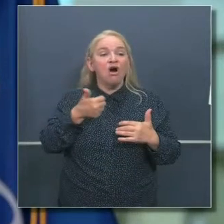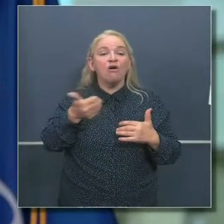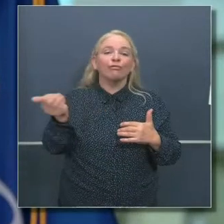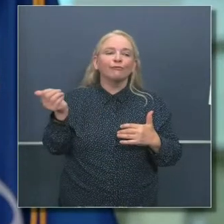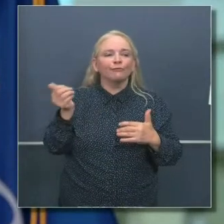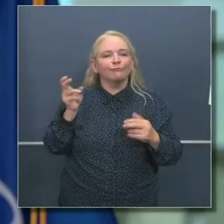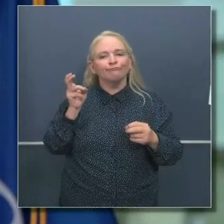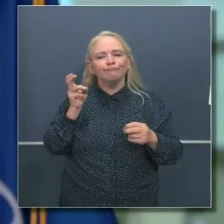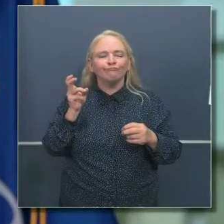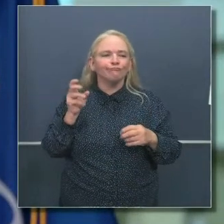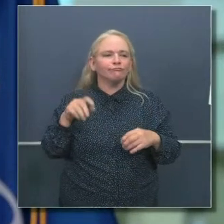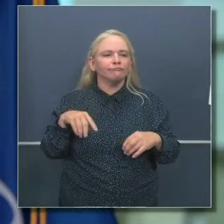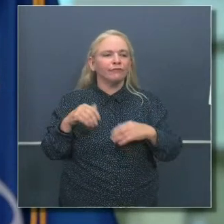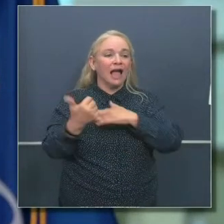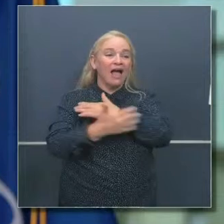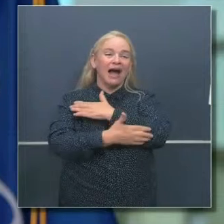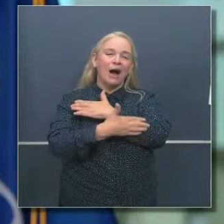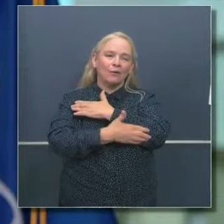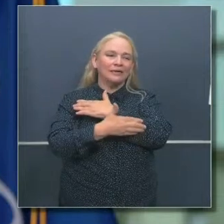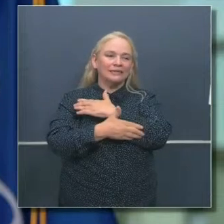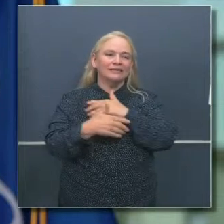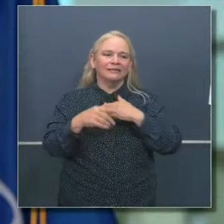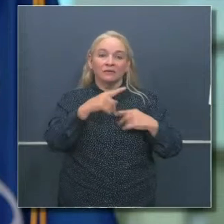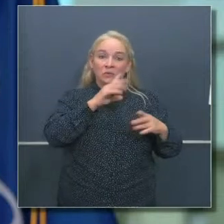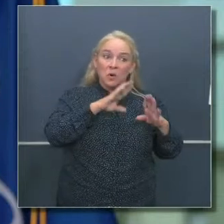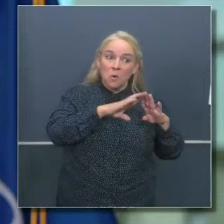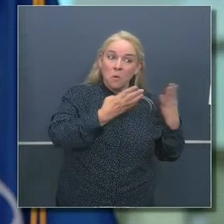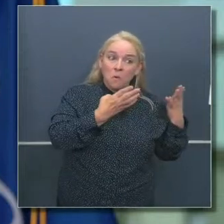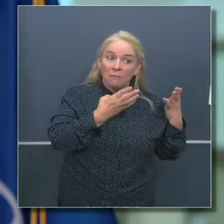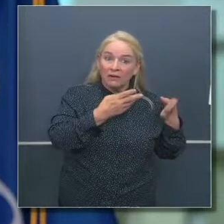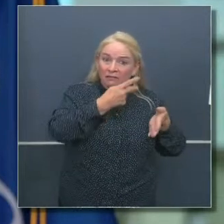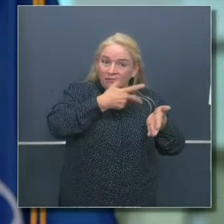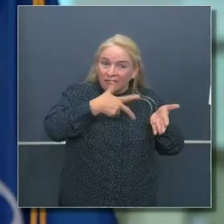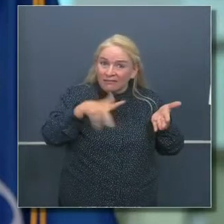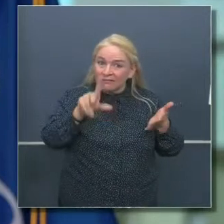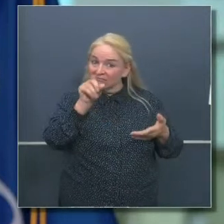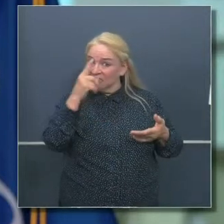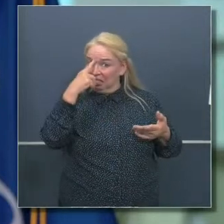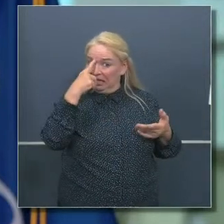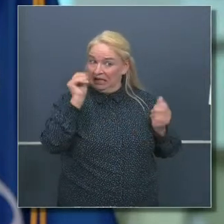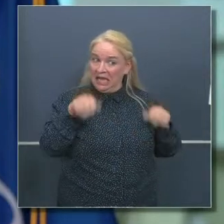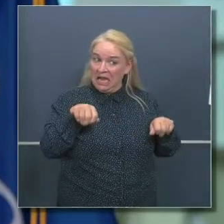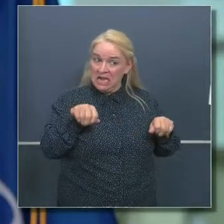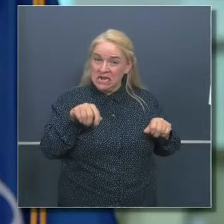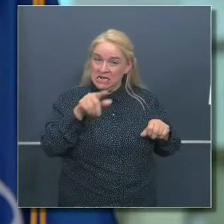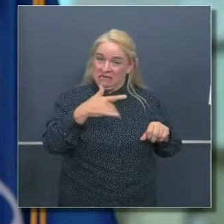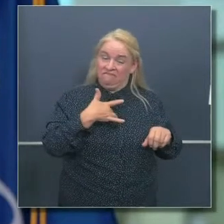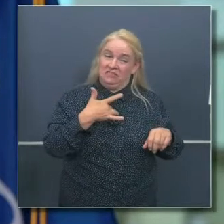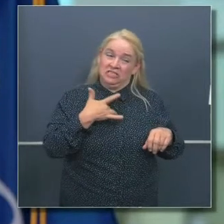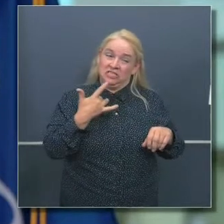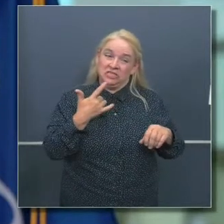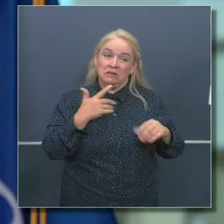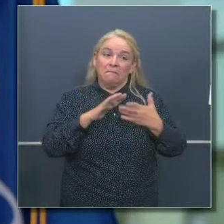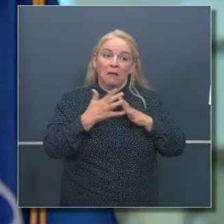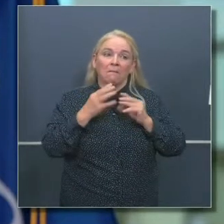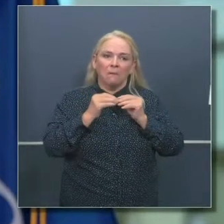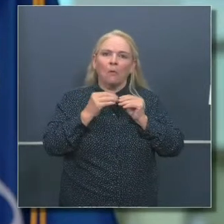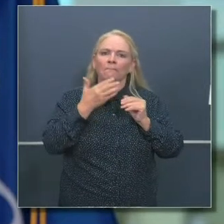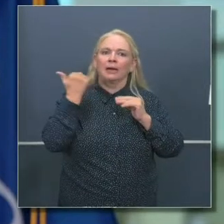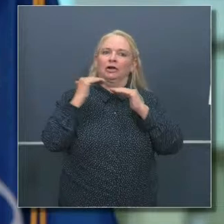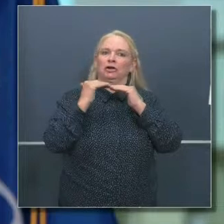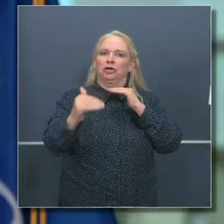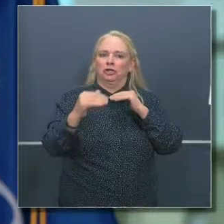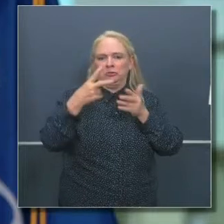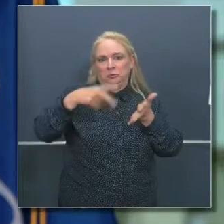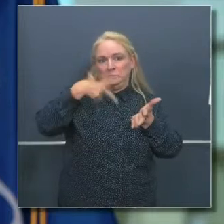at the end of these 3 weeks or however long it is before that you feel they're stable enough to start reopening businesses